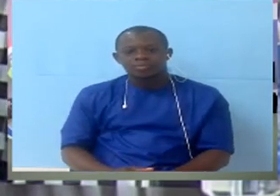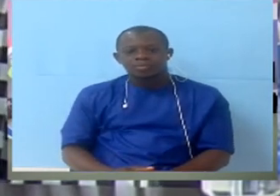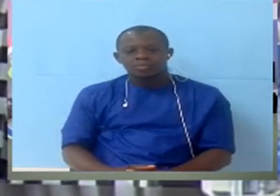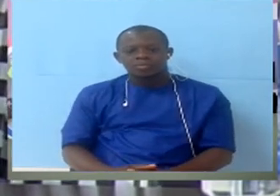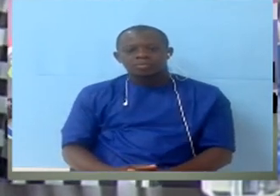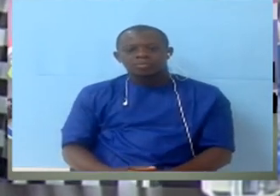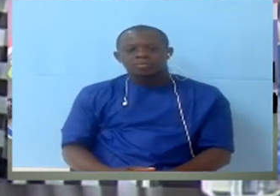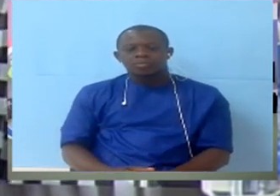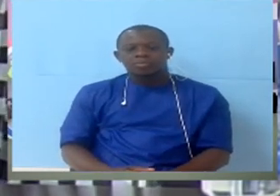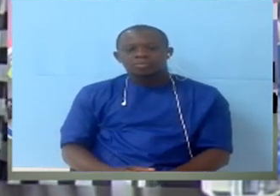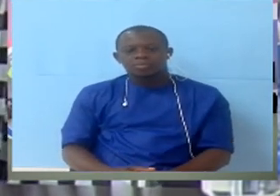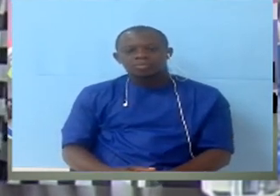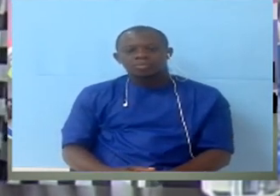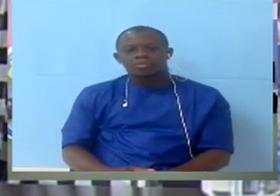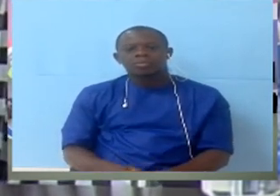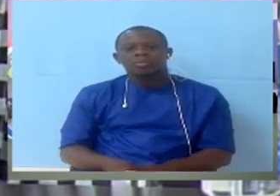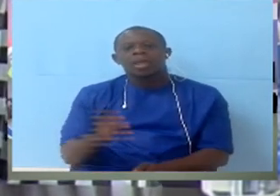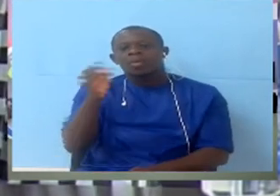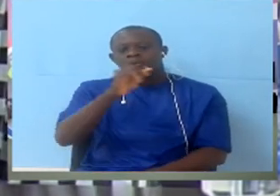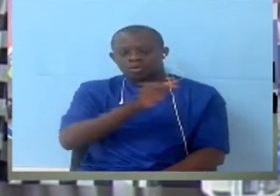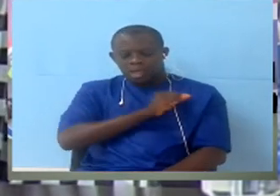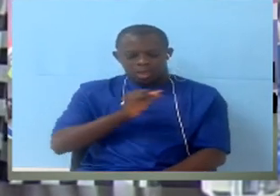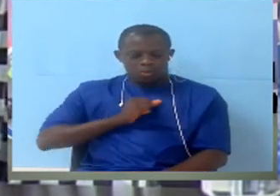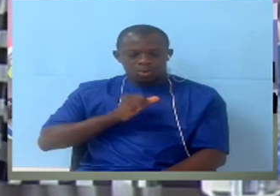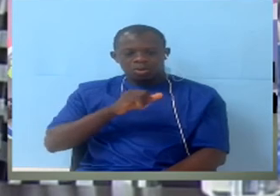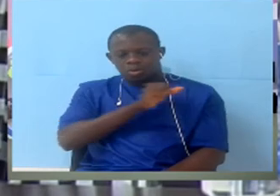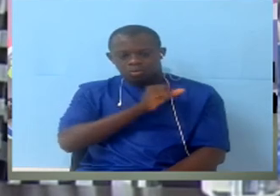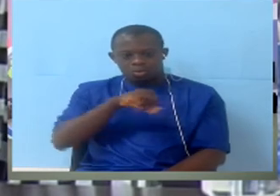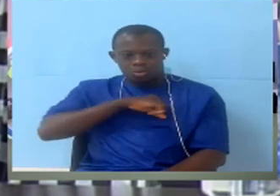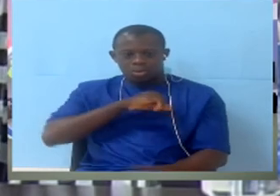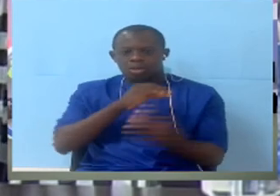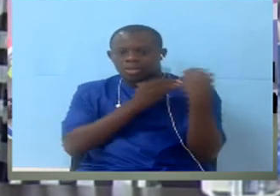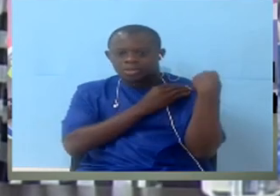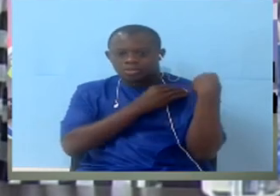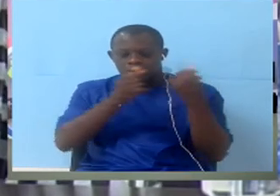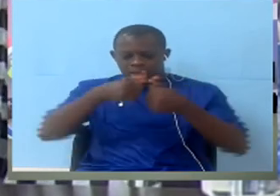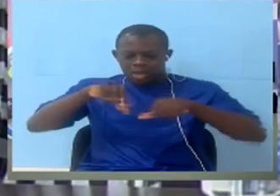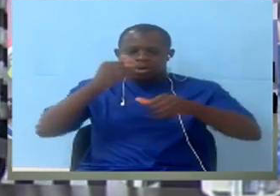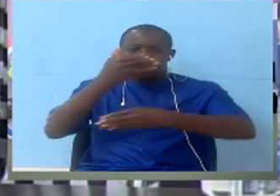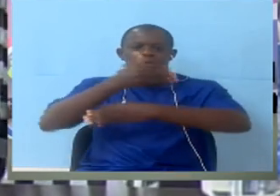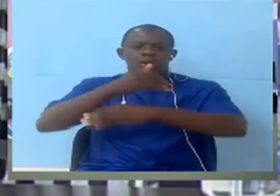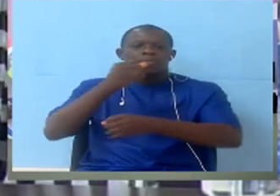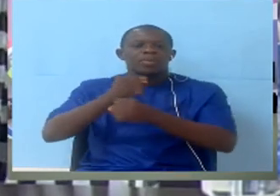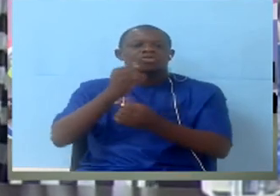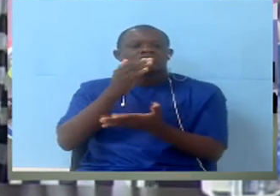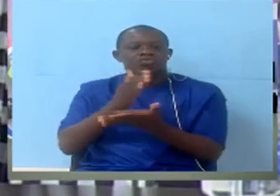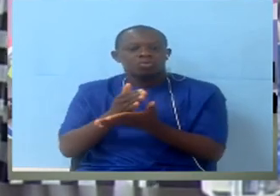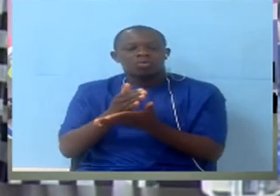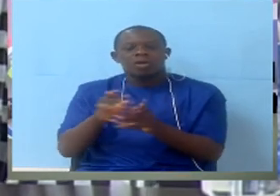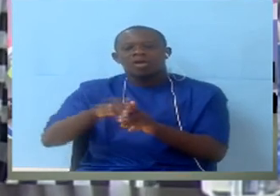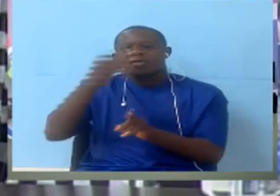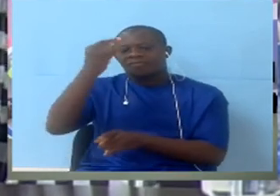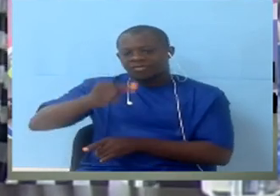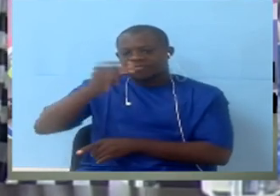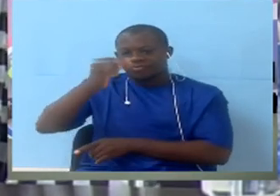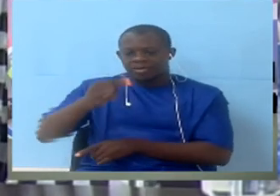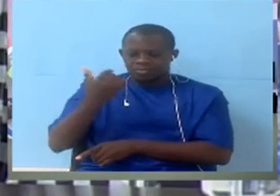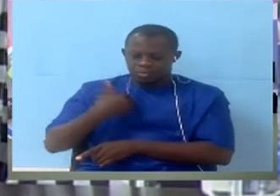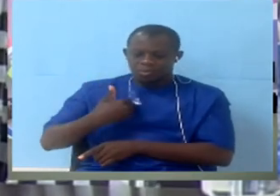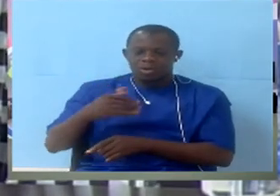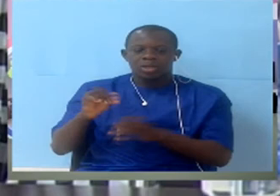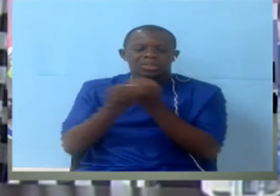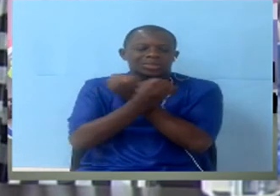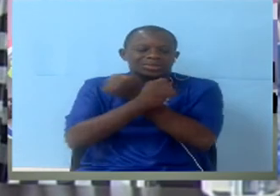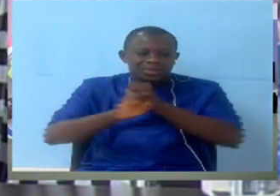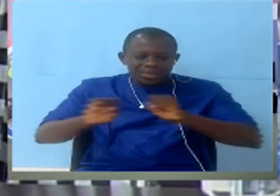steady fente kela. Our duty around the border. Our duty around the border was to make sure that villagers feel